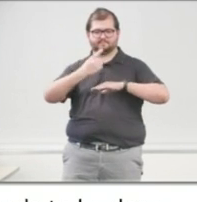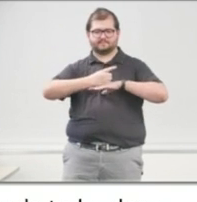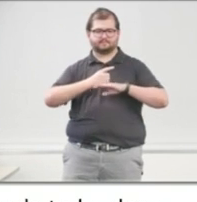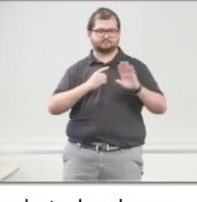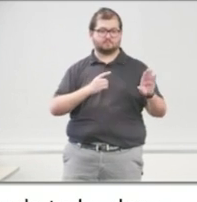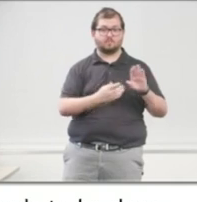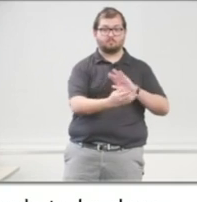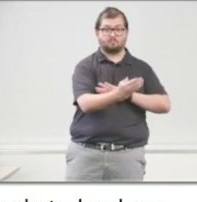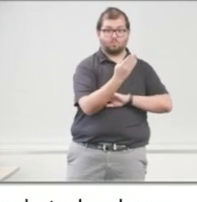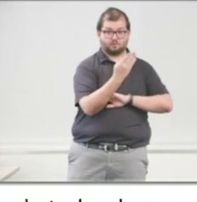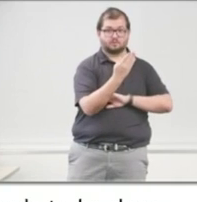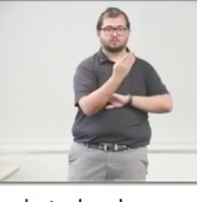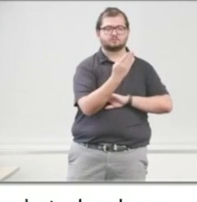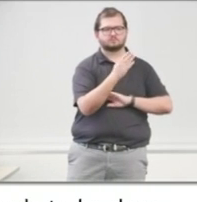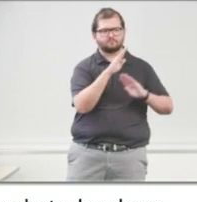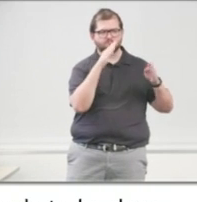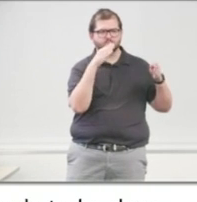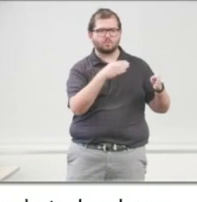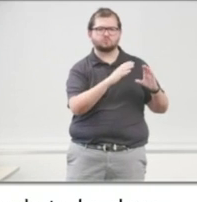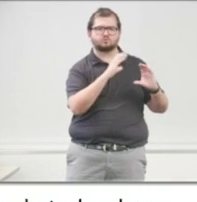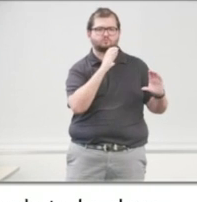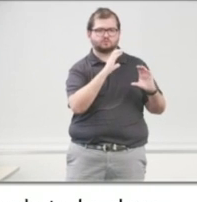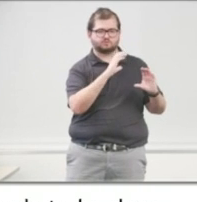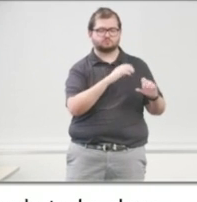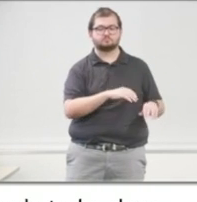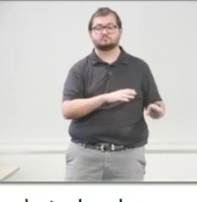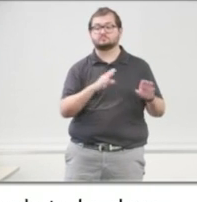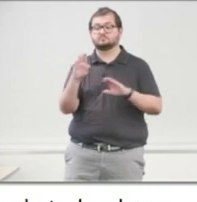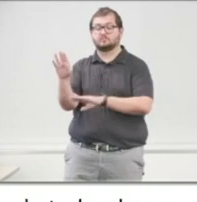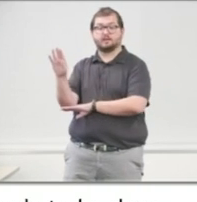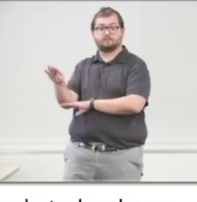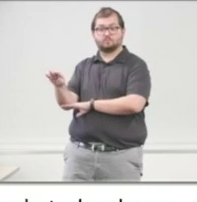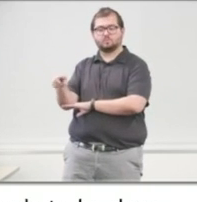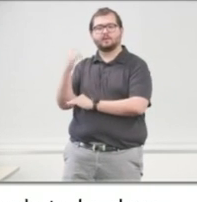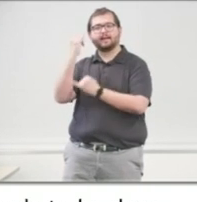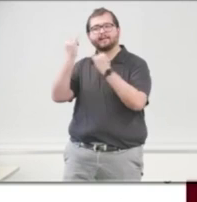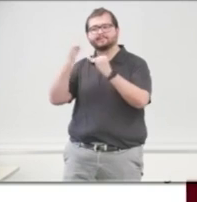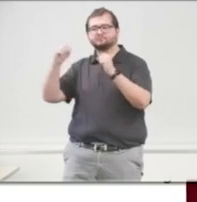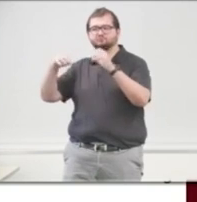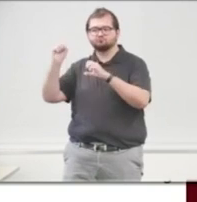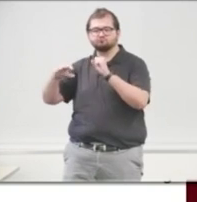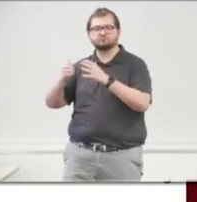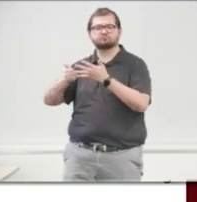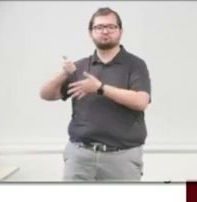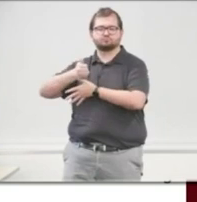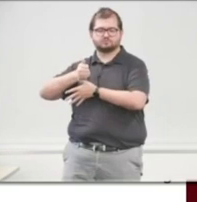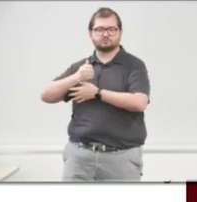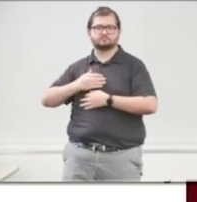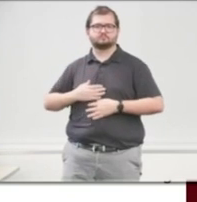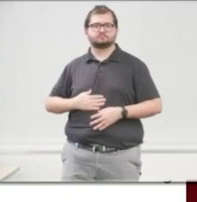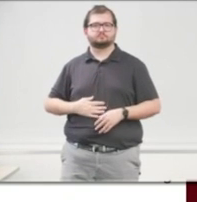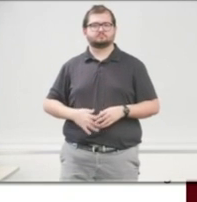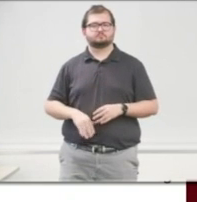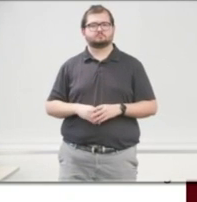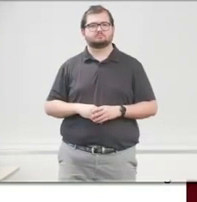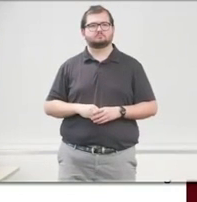morning session, we had focused conversations. And the afternoon session, we had idea generation and prioritization.